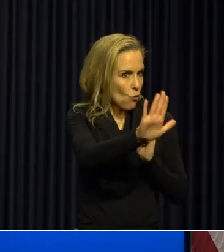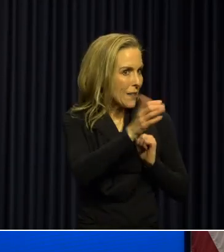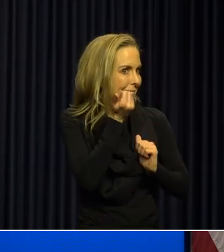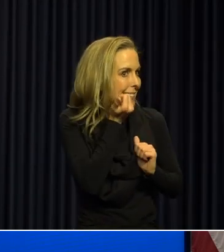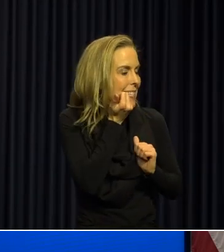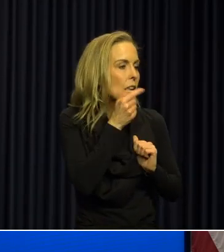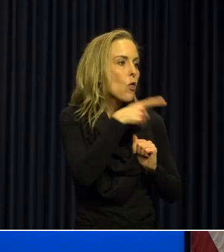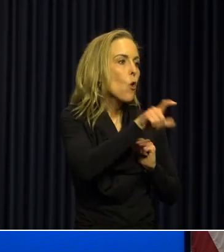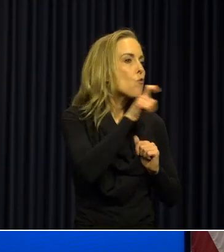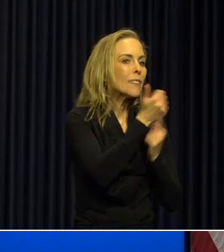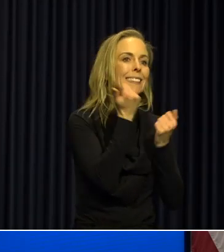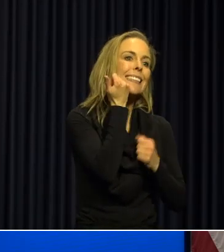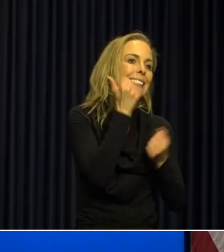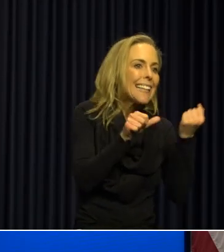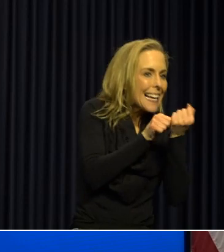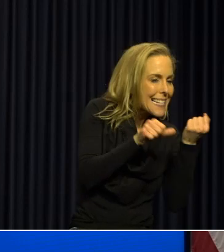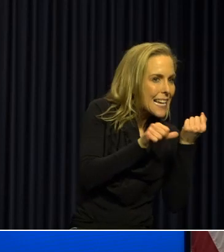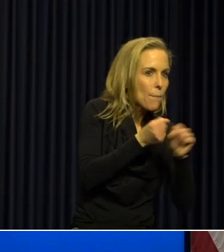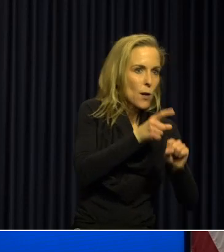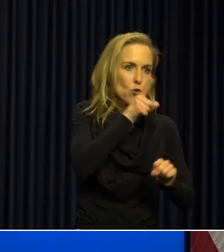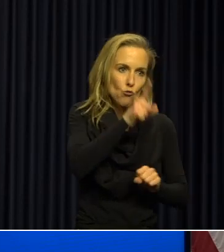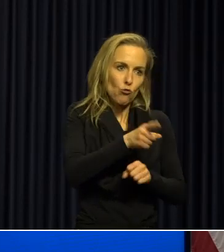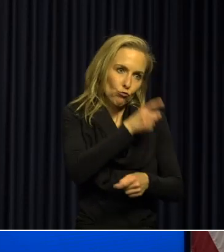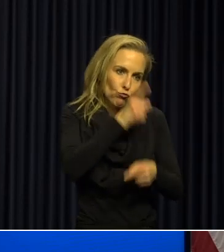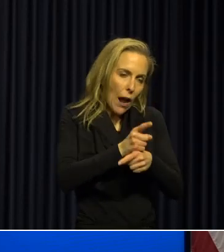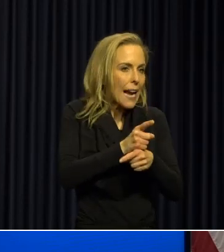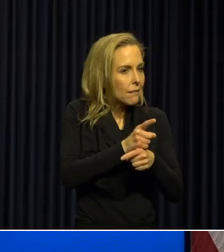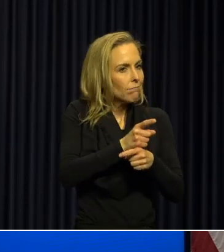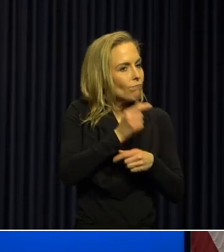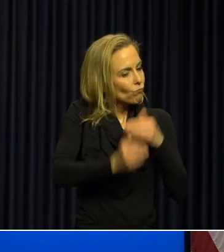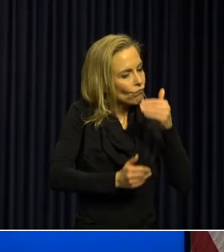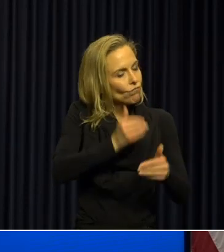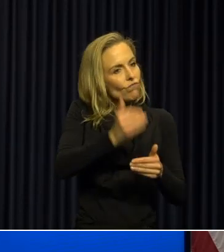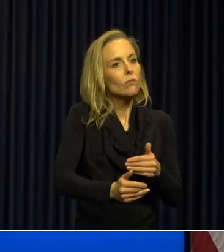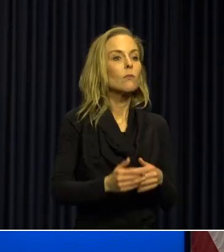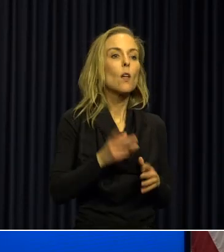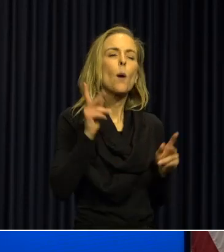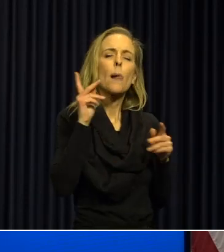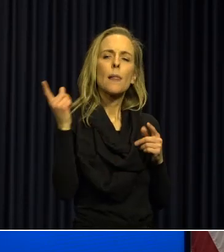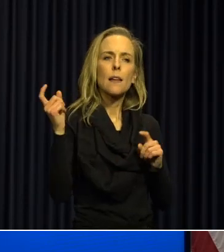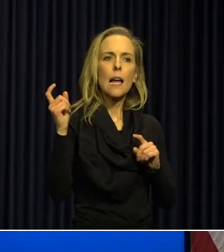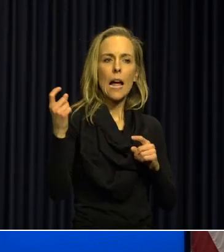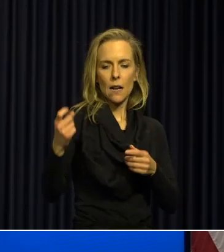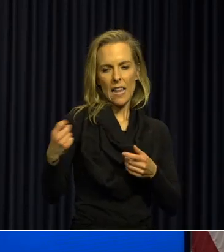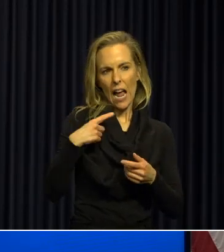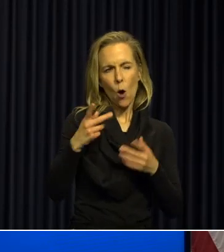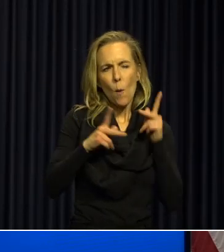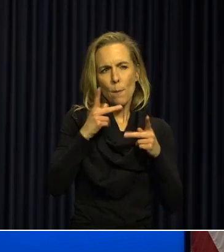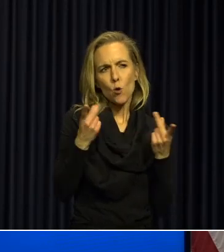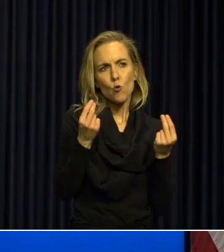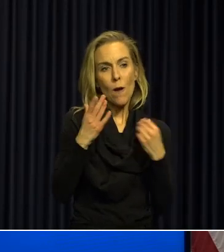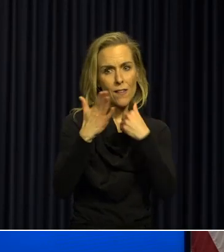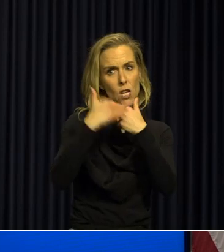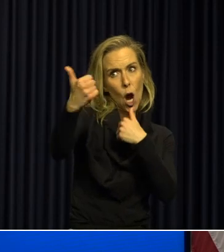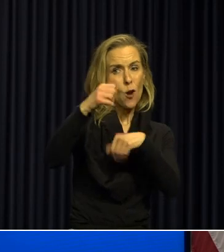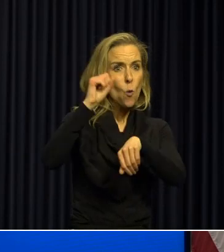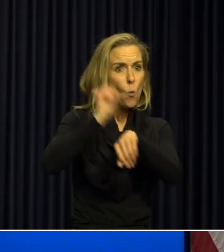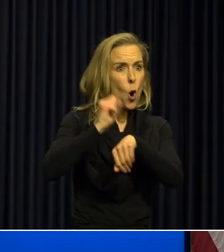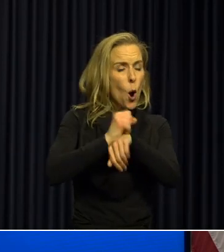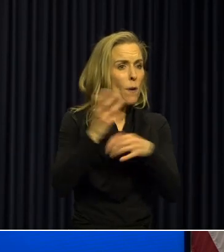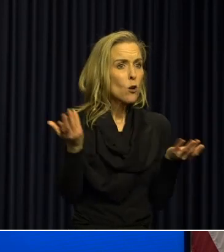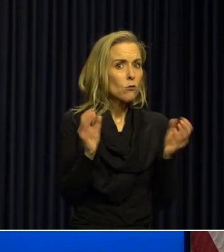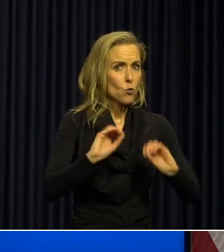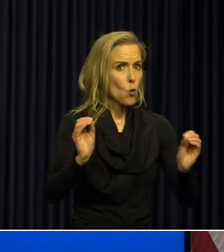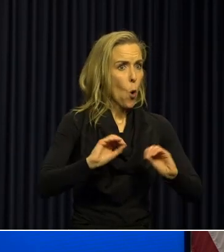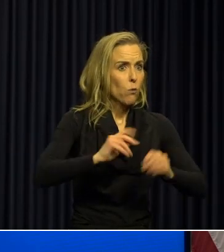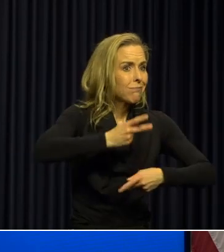dental hygienists and getting it in the right place. What should people do if they're called back to work but do not have child care because child